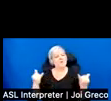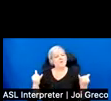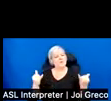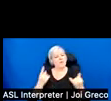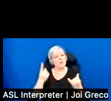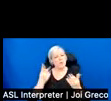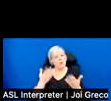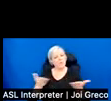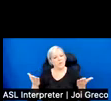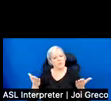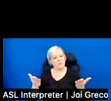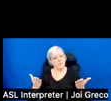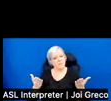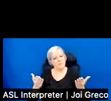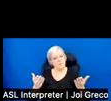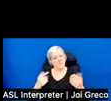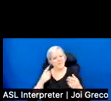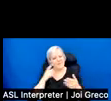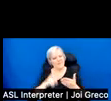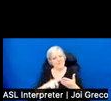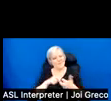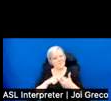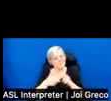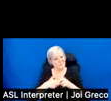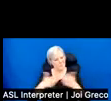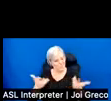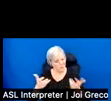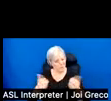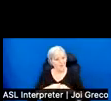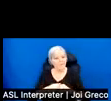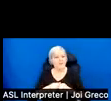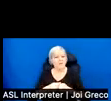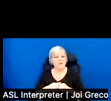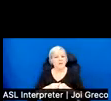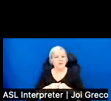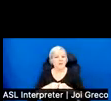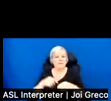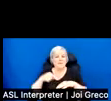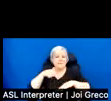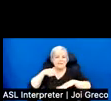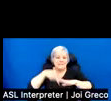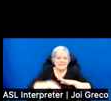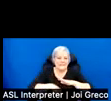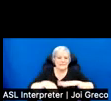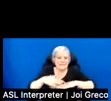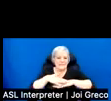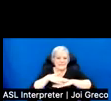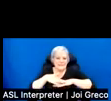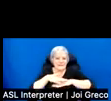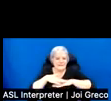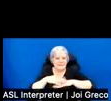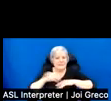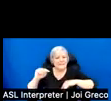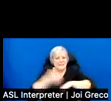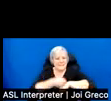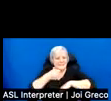biggest things that we run into issues here is that you've got problems with deep tissue or superficial injury